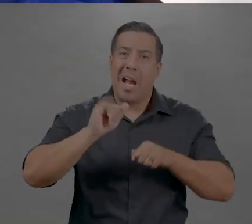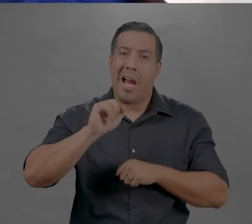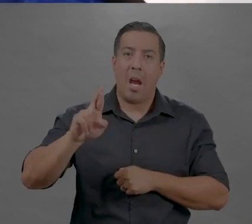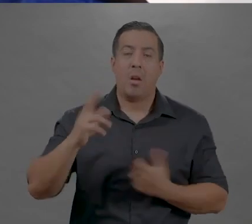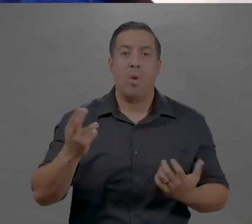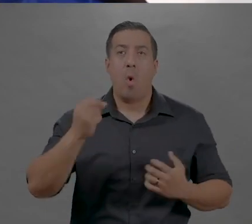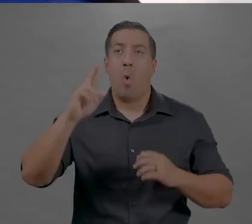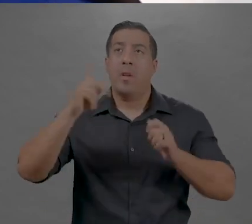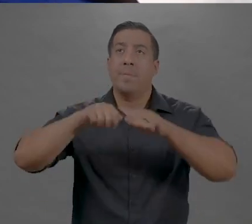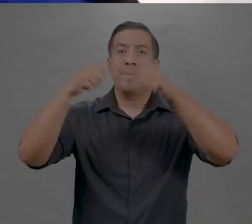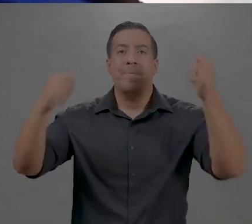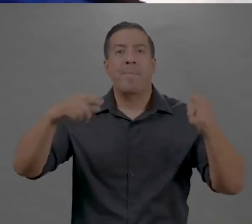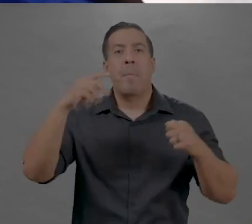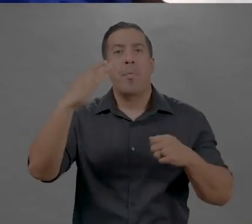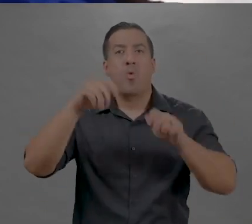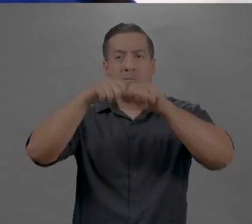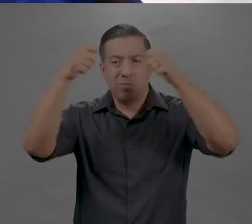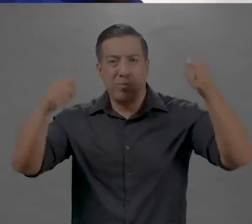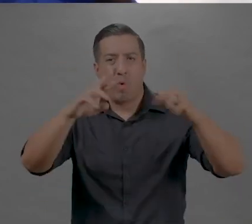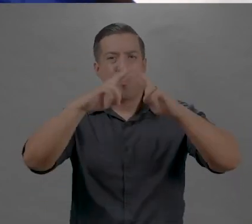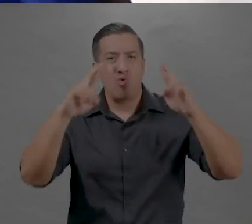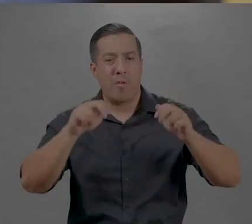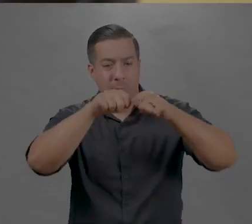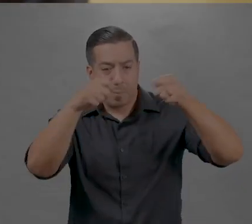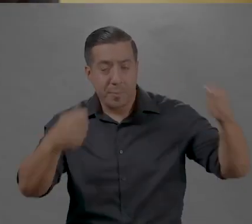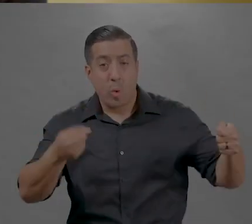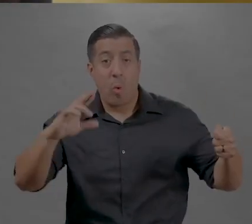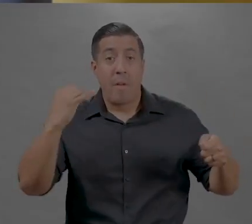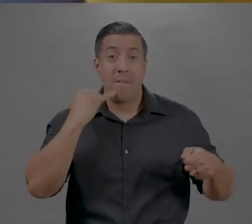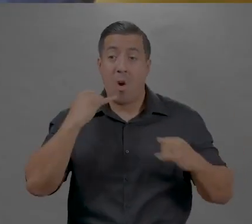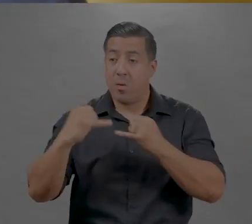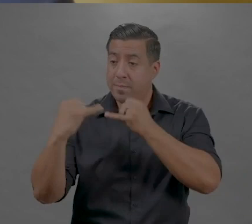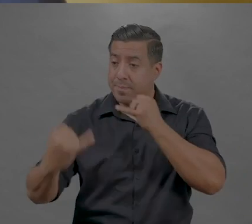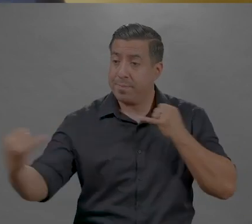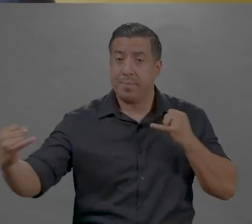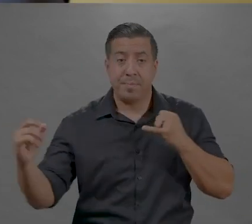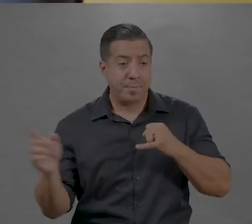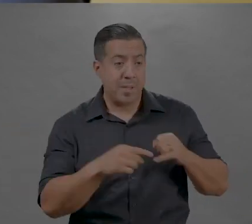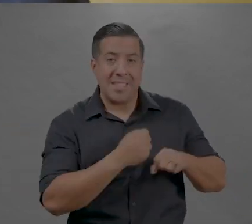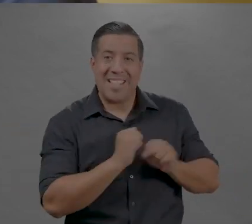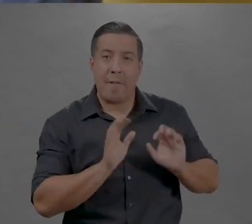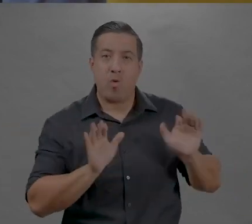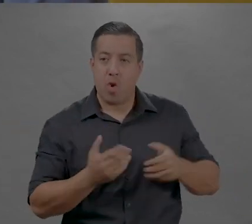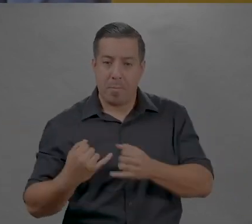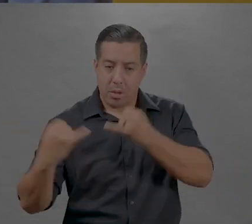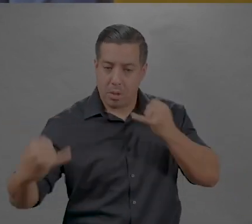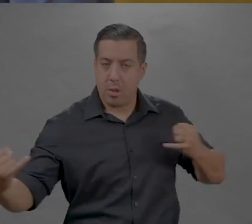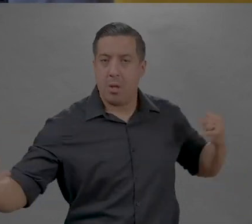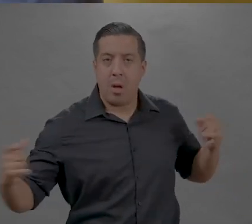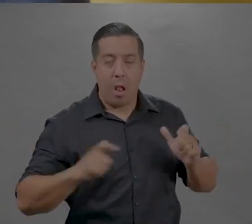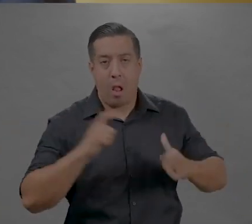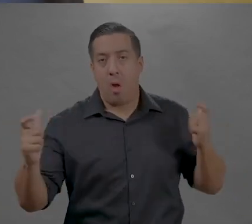home airtight, a tarp to seal your roof, and, if you have a landline, a phone with a cord that's long enough to reach a